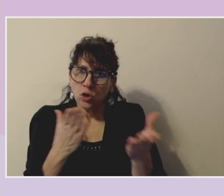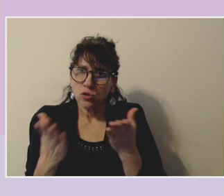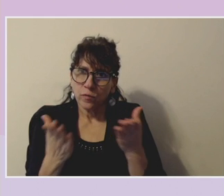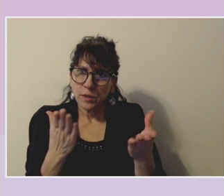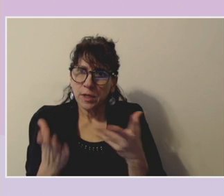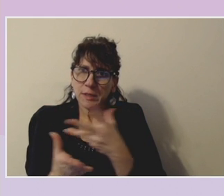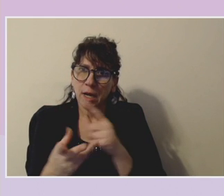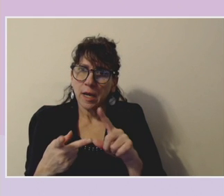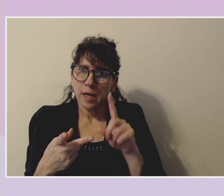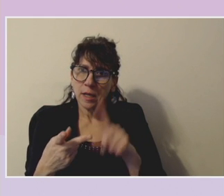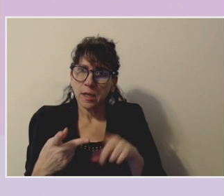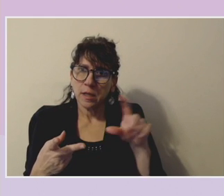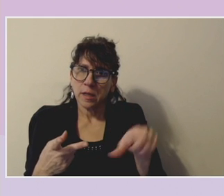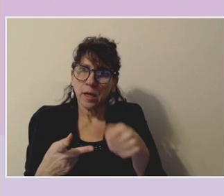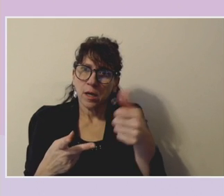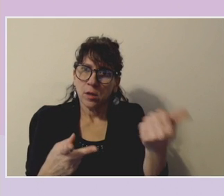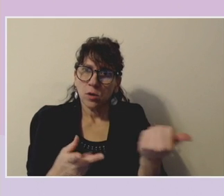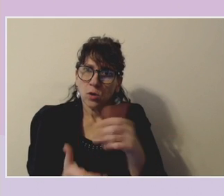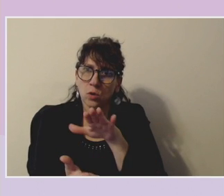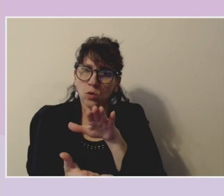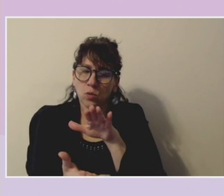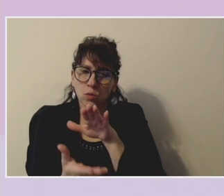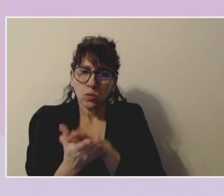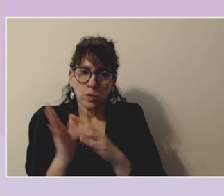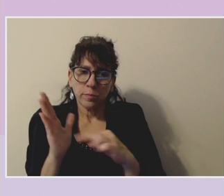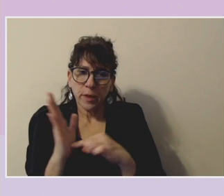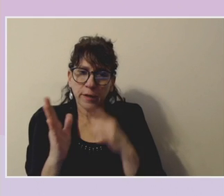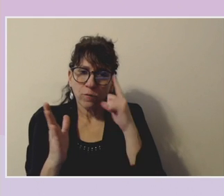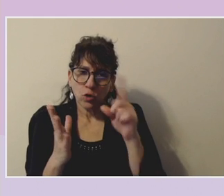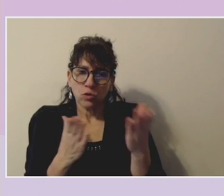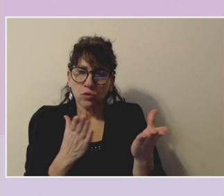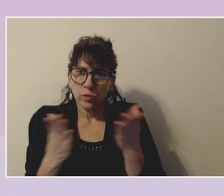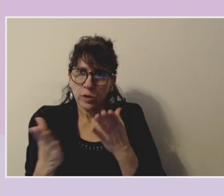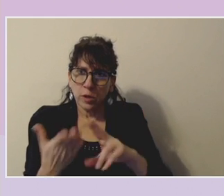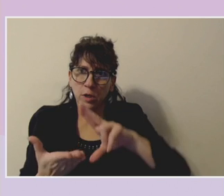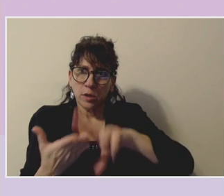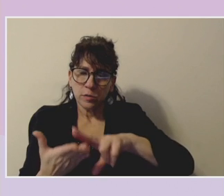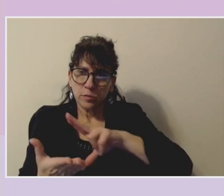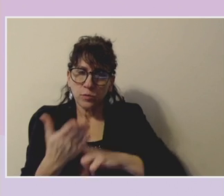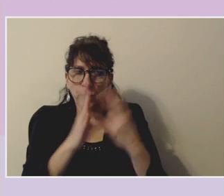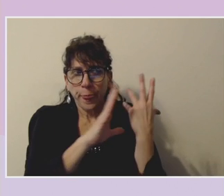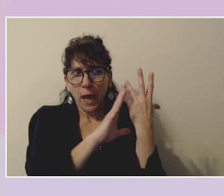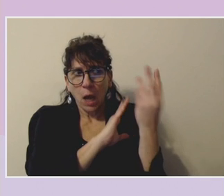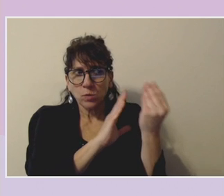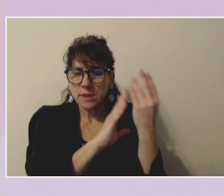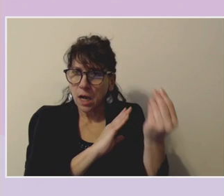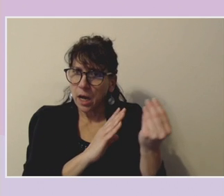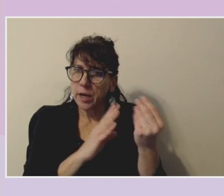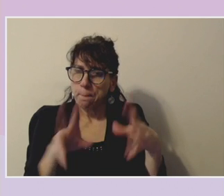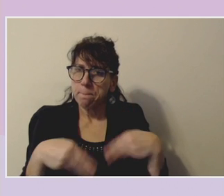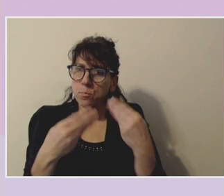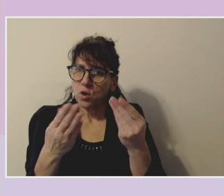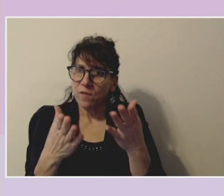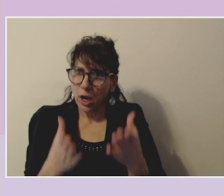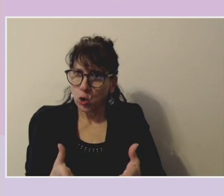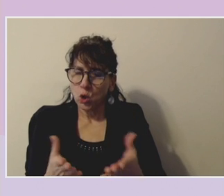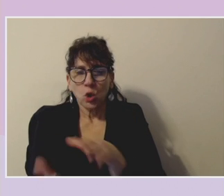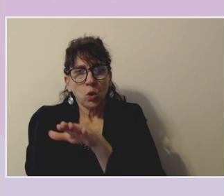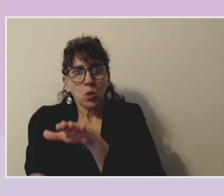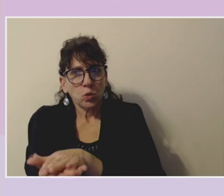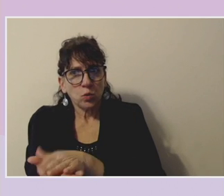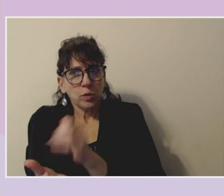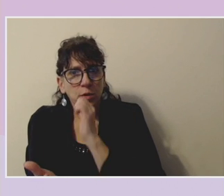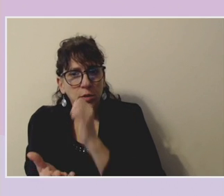the school is billing for the services, but maybe contracts with an outside provider, or the school does not bill